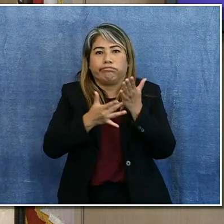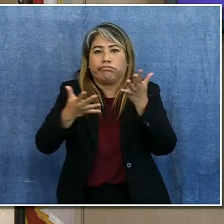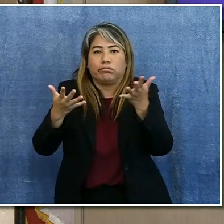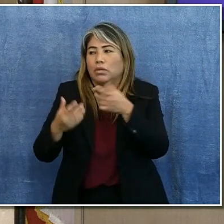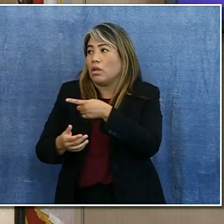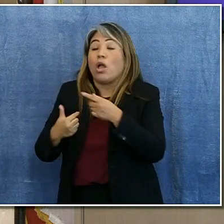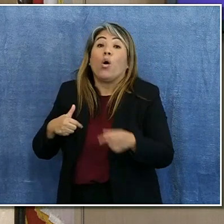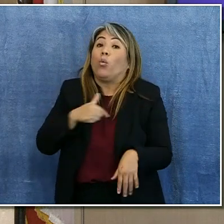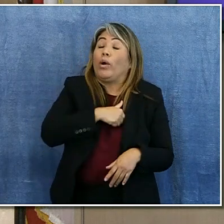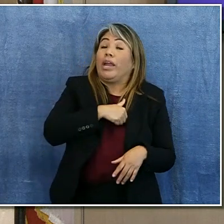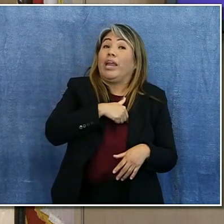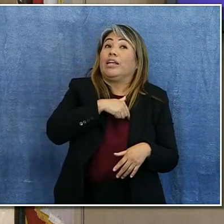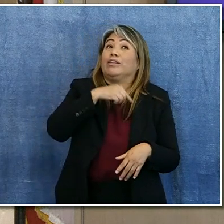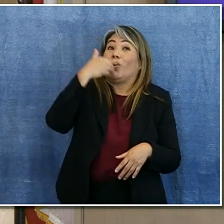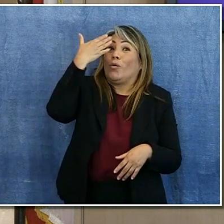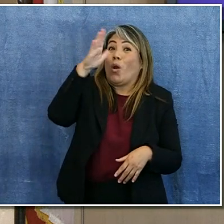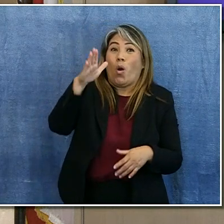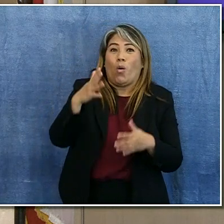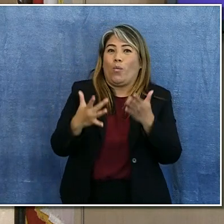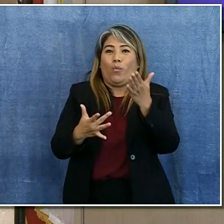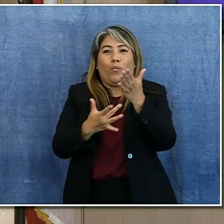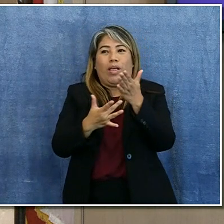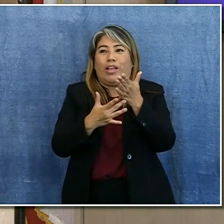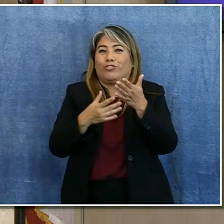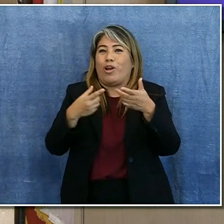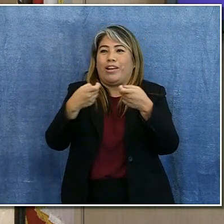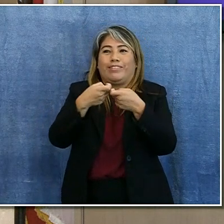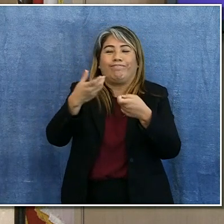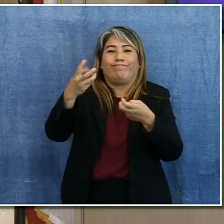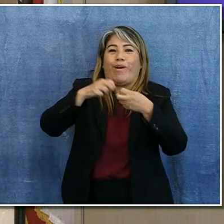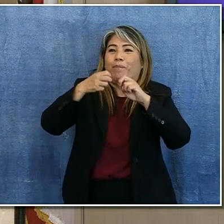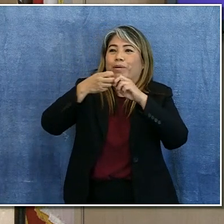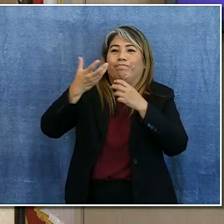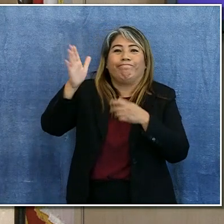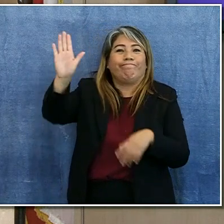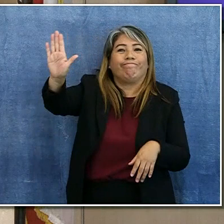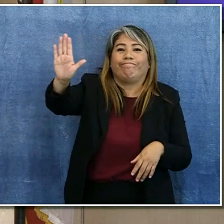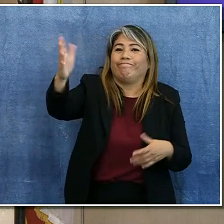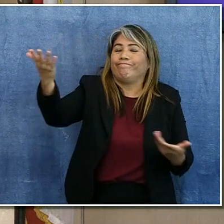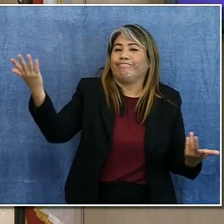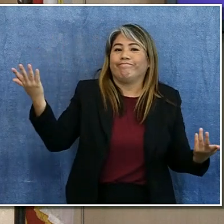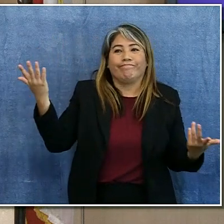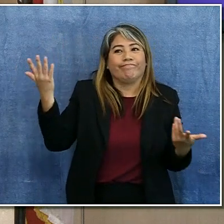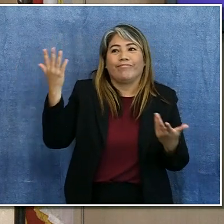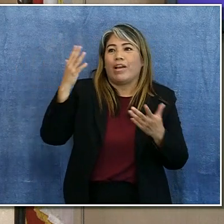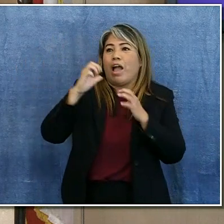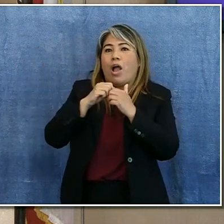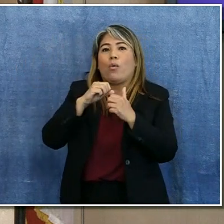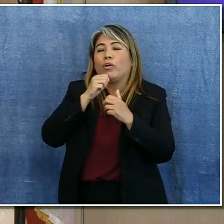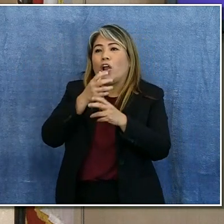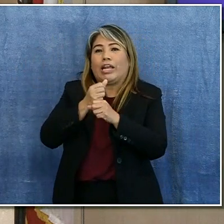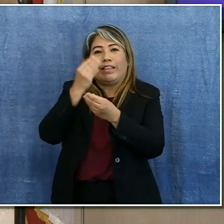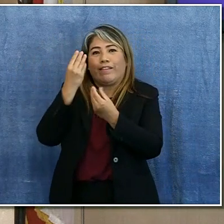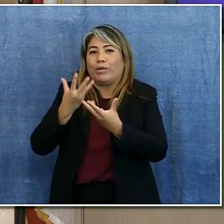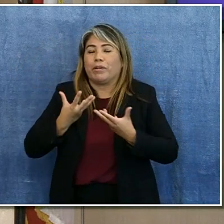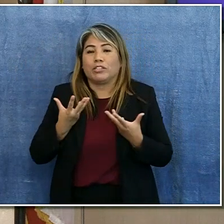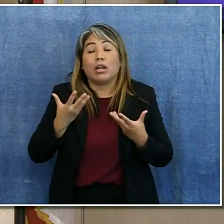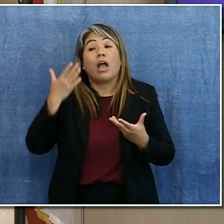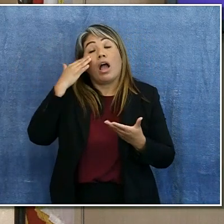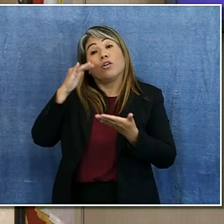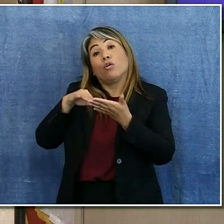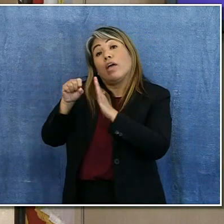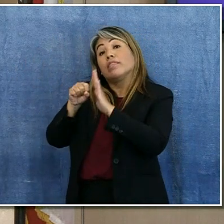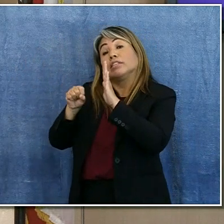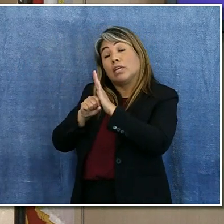Actually, we don't know what the electronic problem is in getting the information to us. I know that the state is